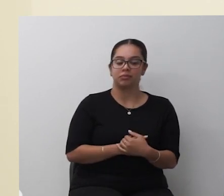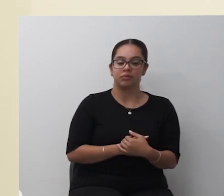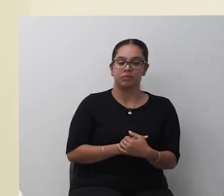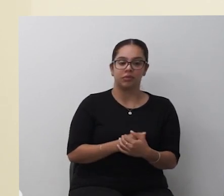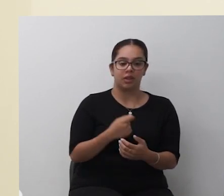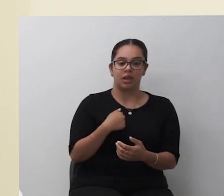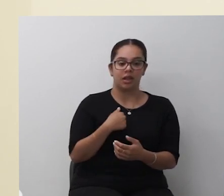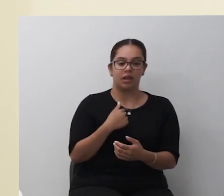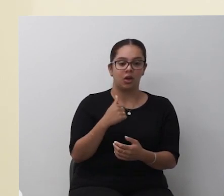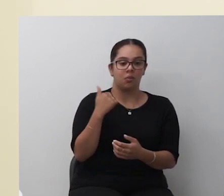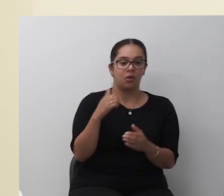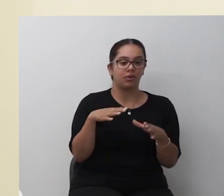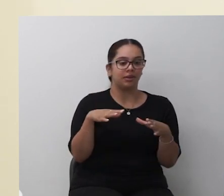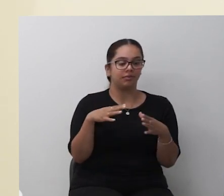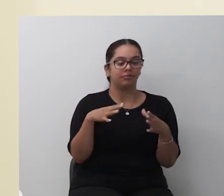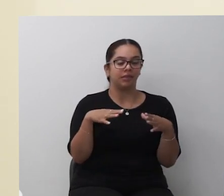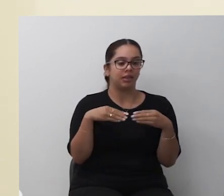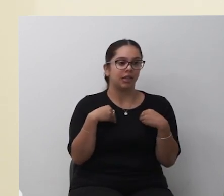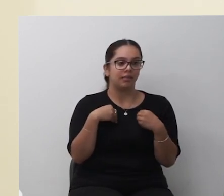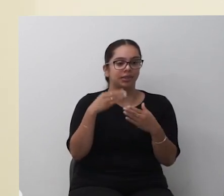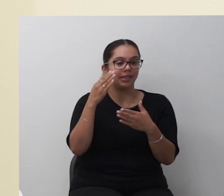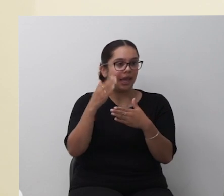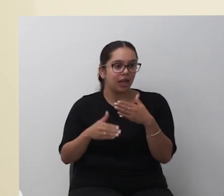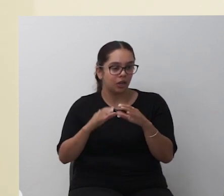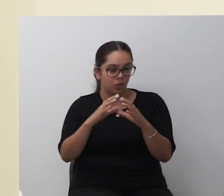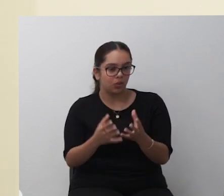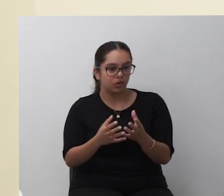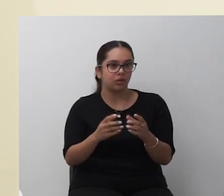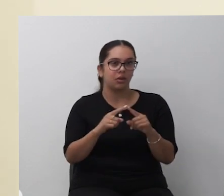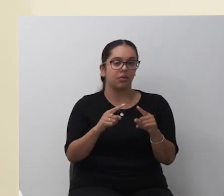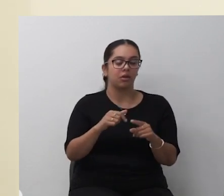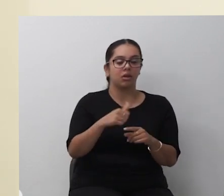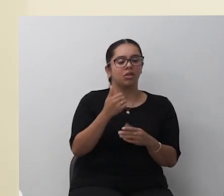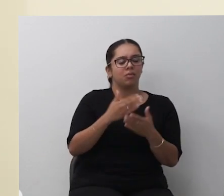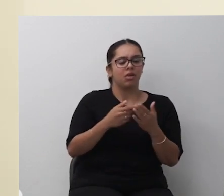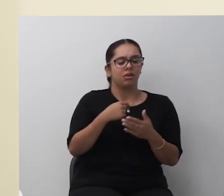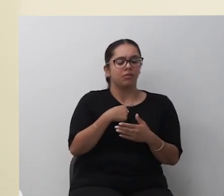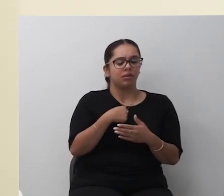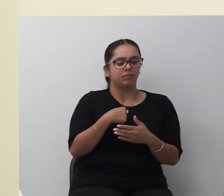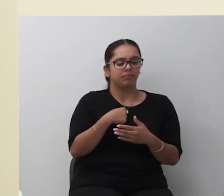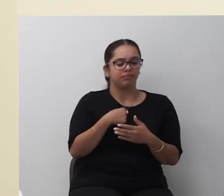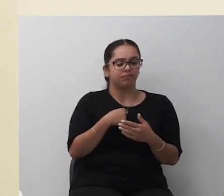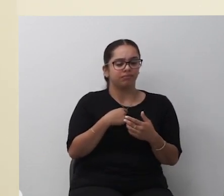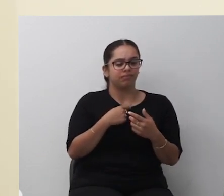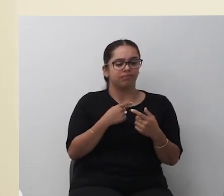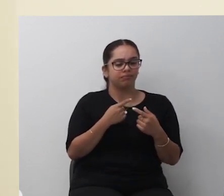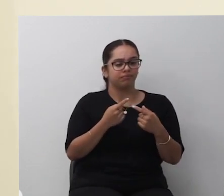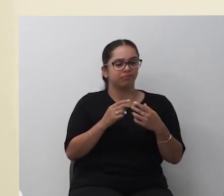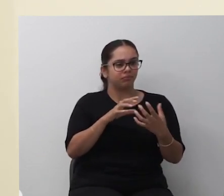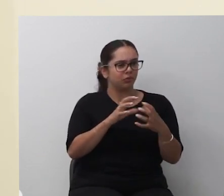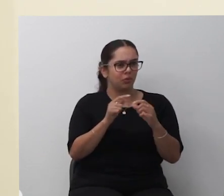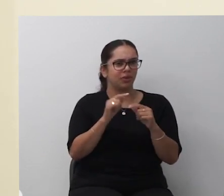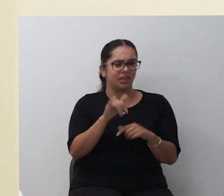won't ever accept that it is the end of the world, but another part of me also wrestles with that all the time, and so